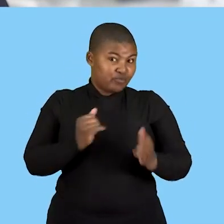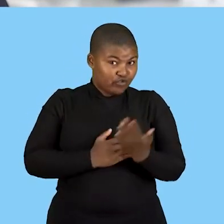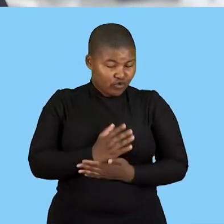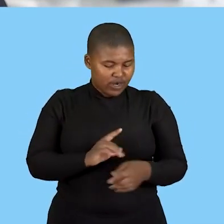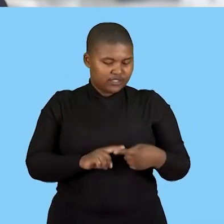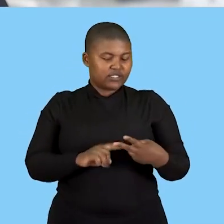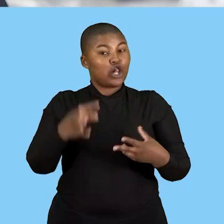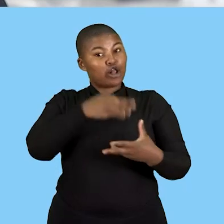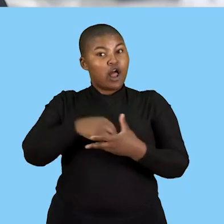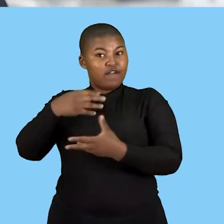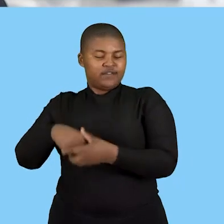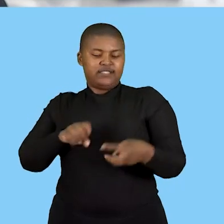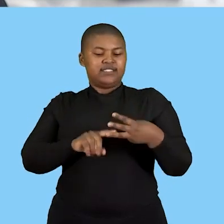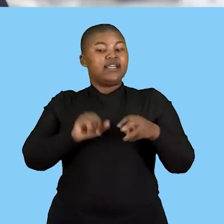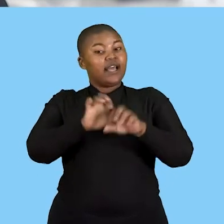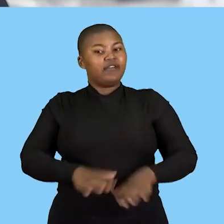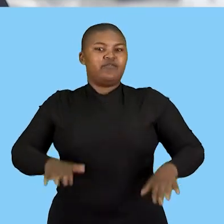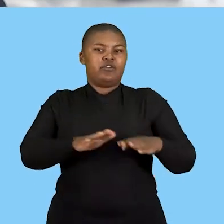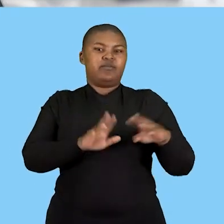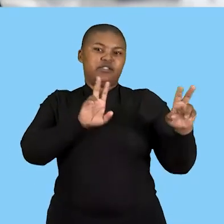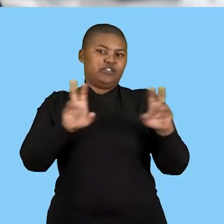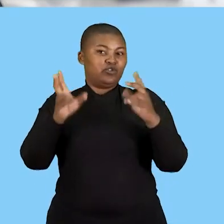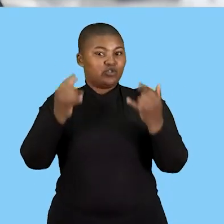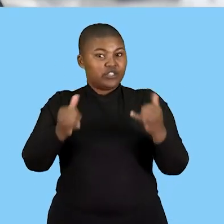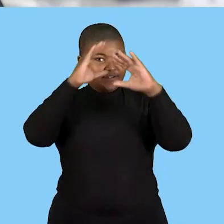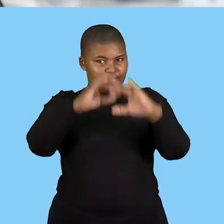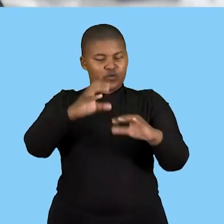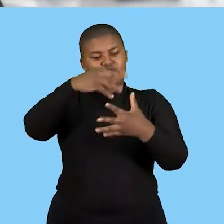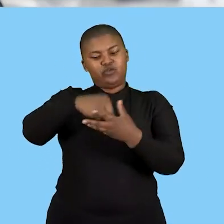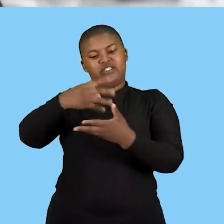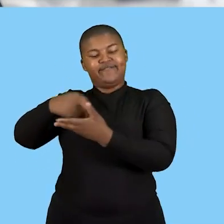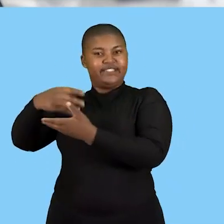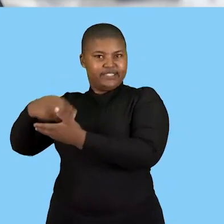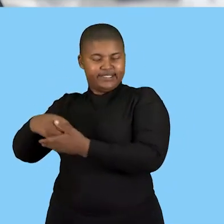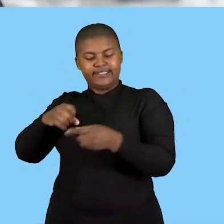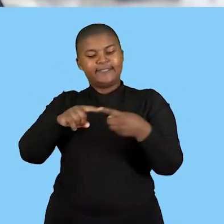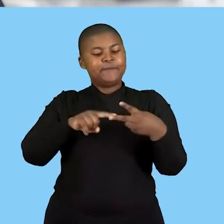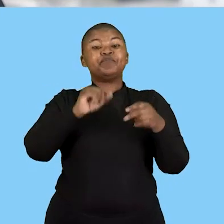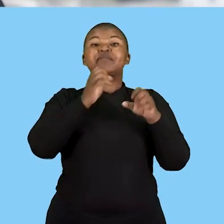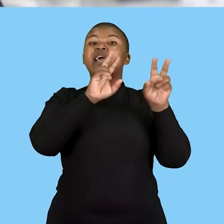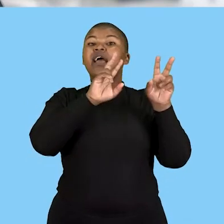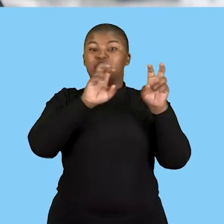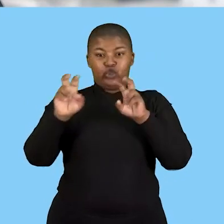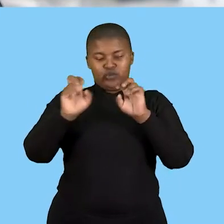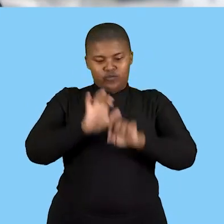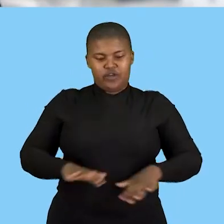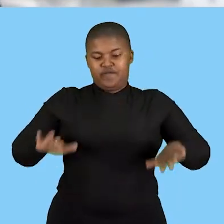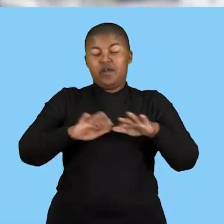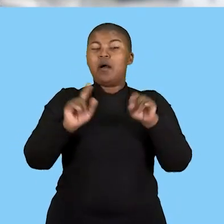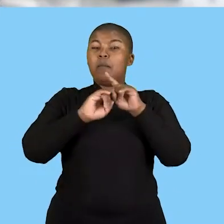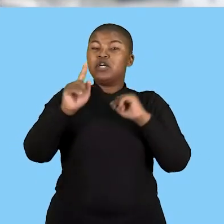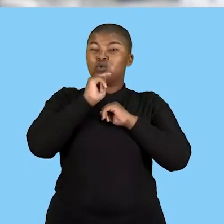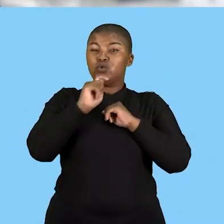rights, inclusivity, and environmental issues. So we will be focusing on inclusivity and your environmental issues, but